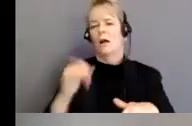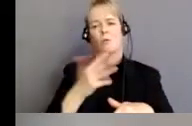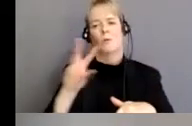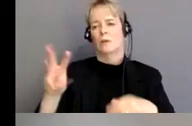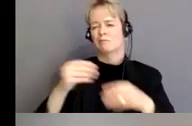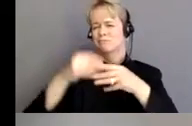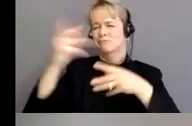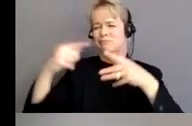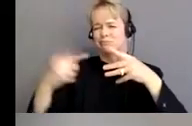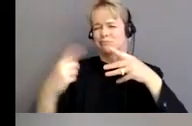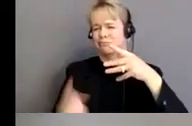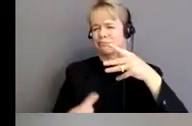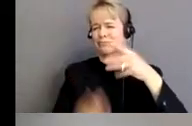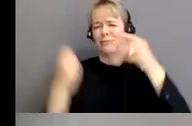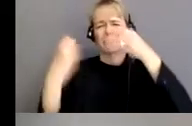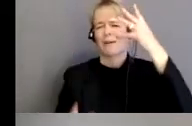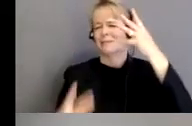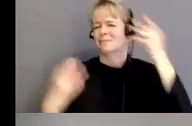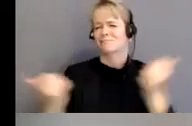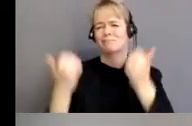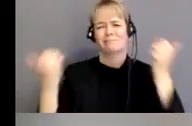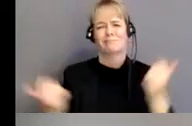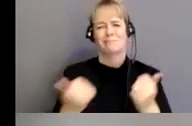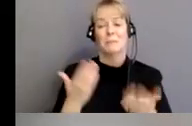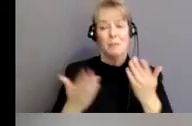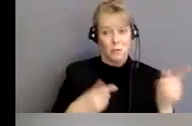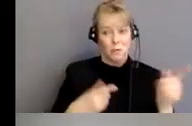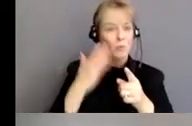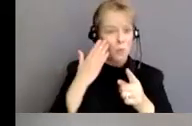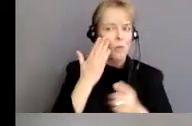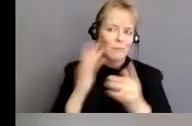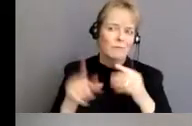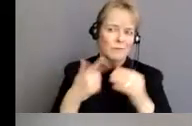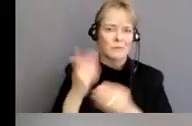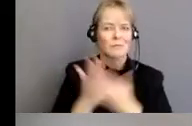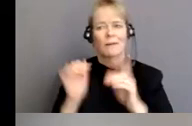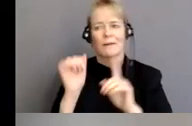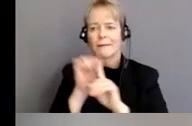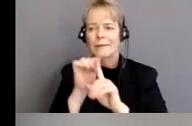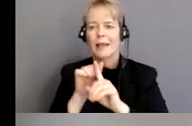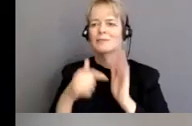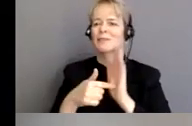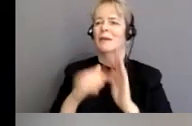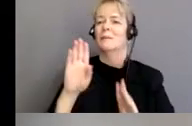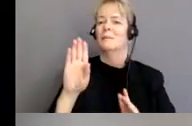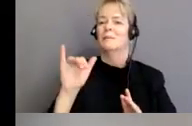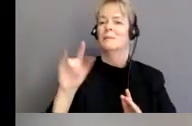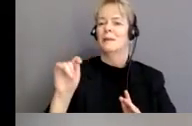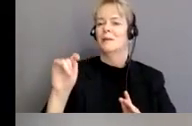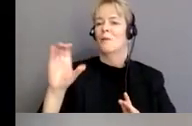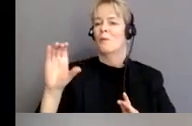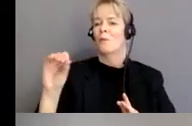some of you may also be familiar with different scams, and you're familiar with Bitcoins and people being asked to send